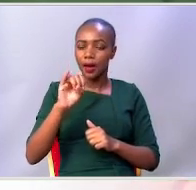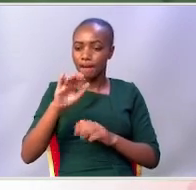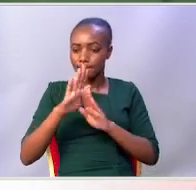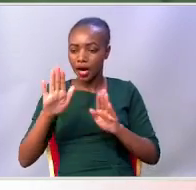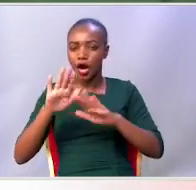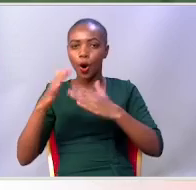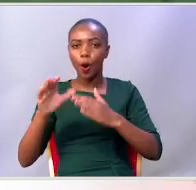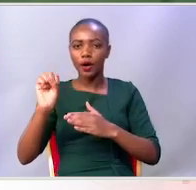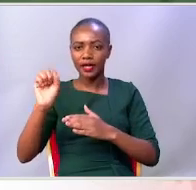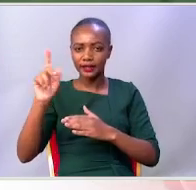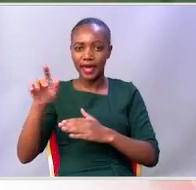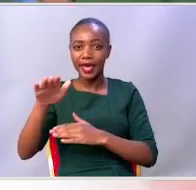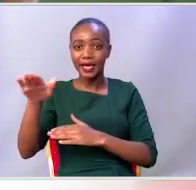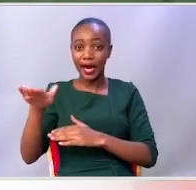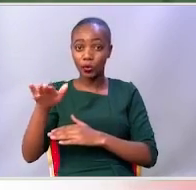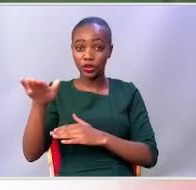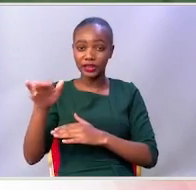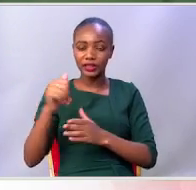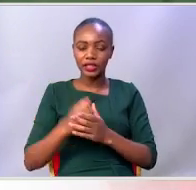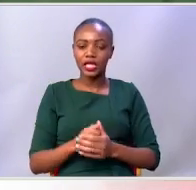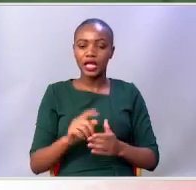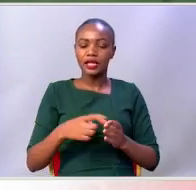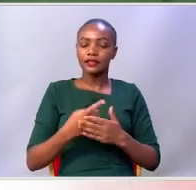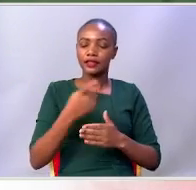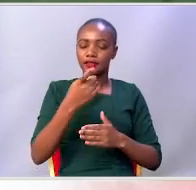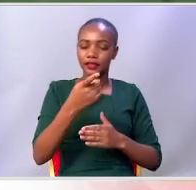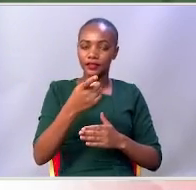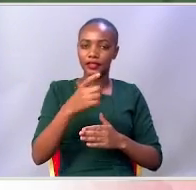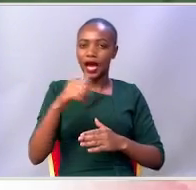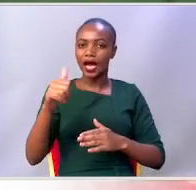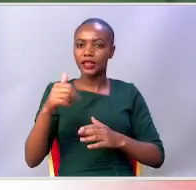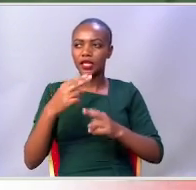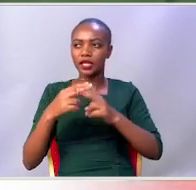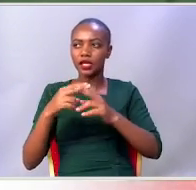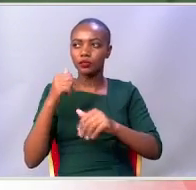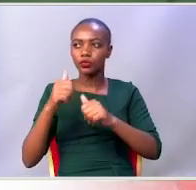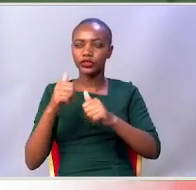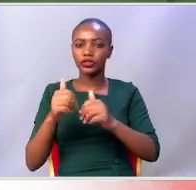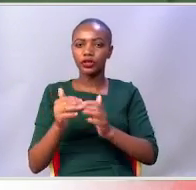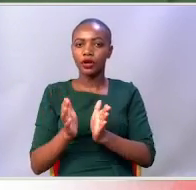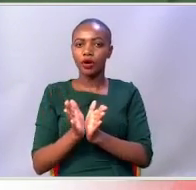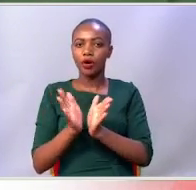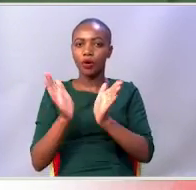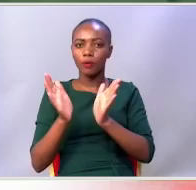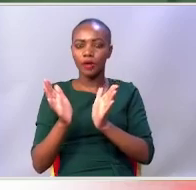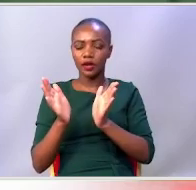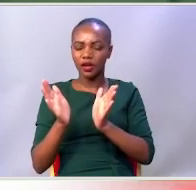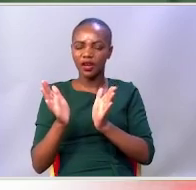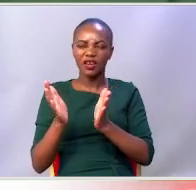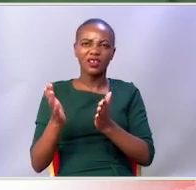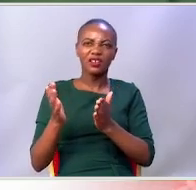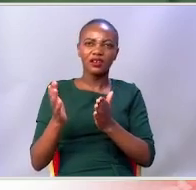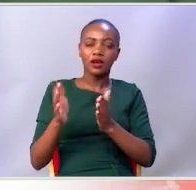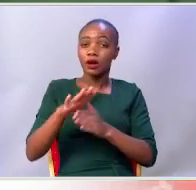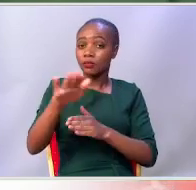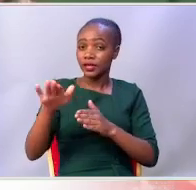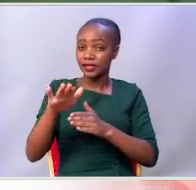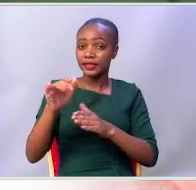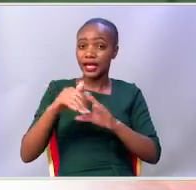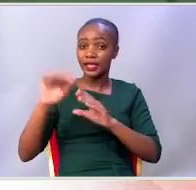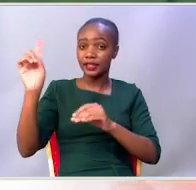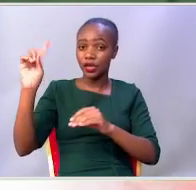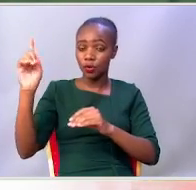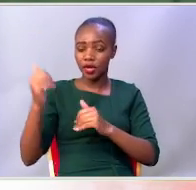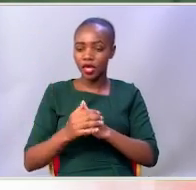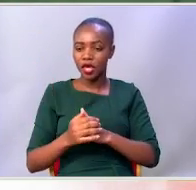Grounds. This one here was called open ground next to Nairobi Dam.